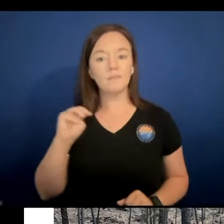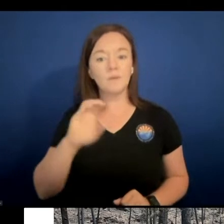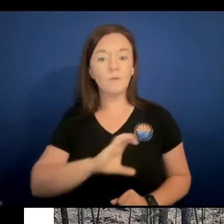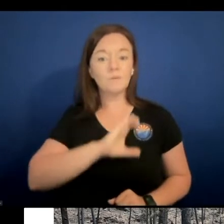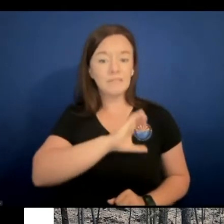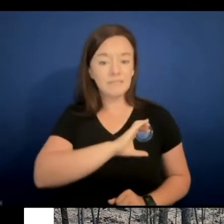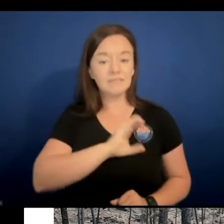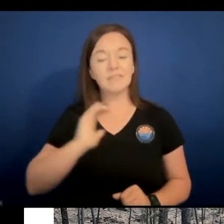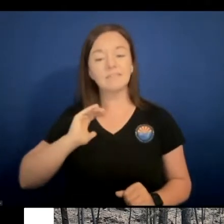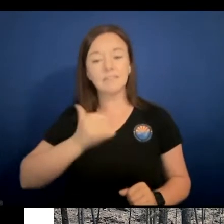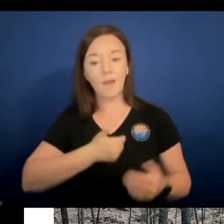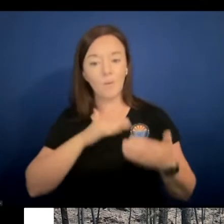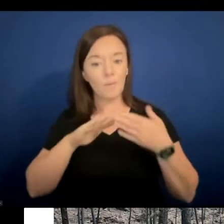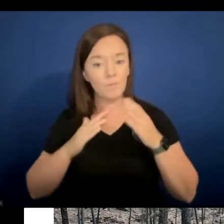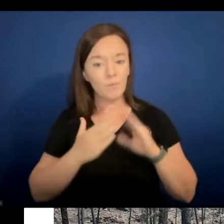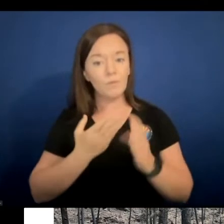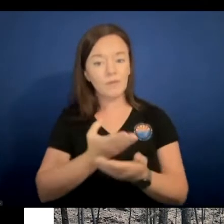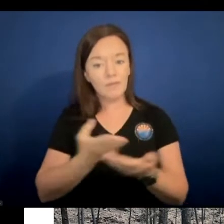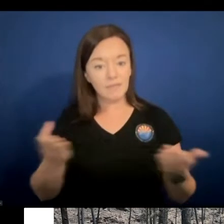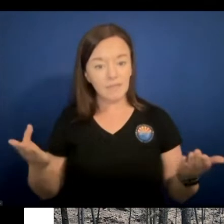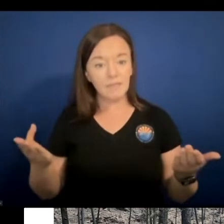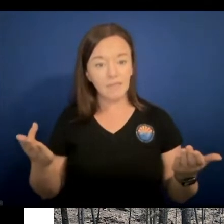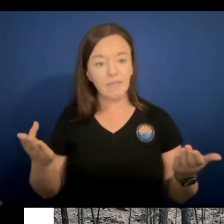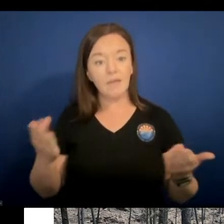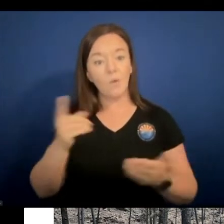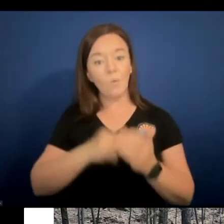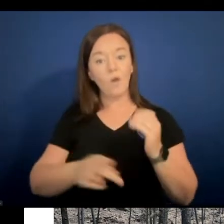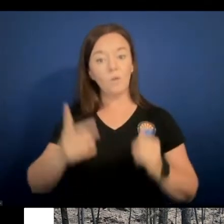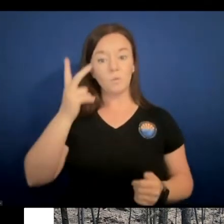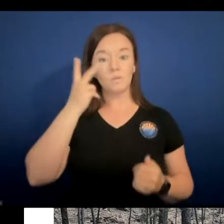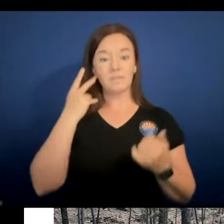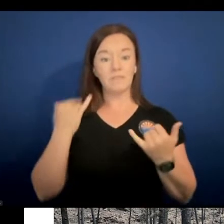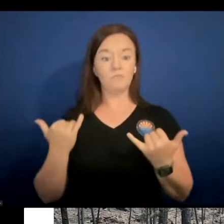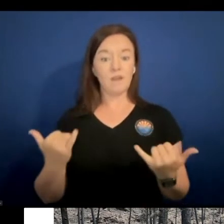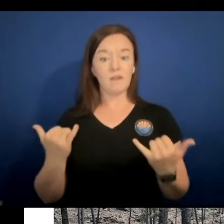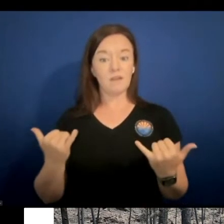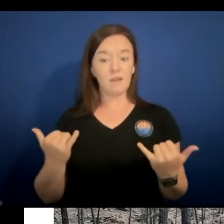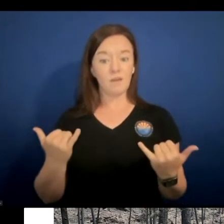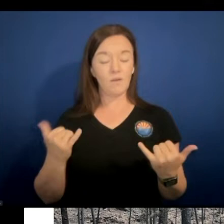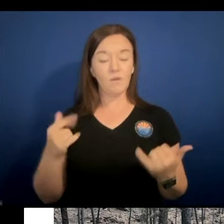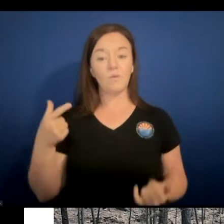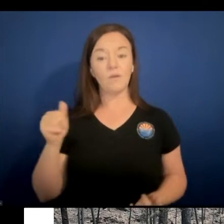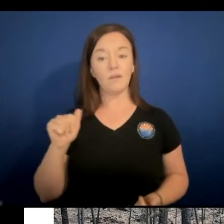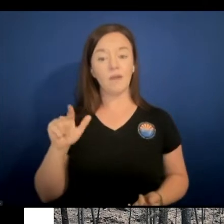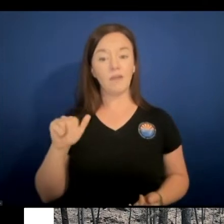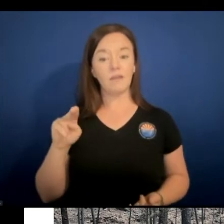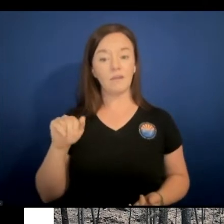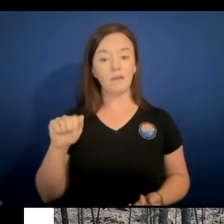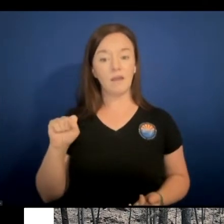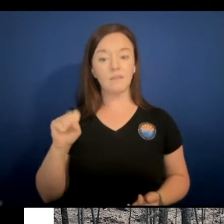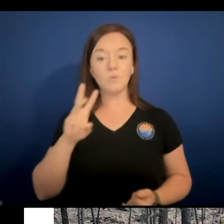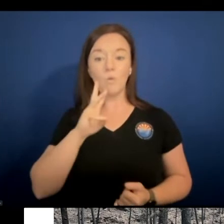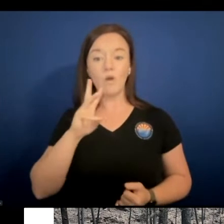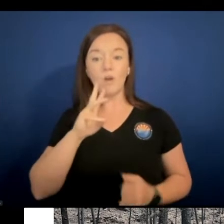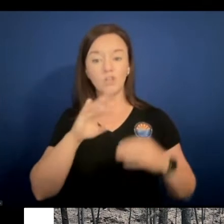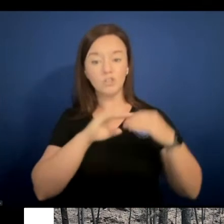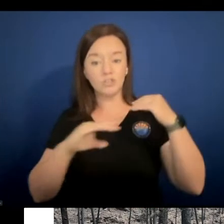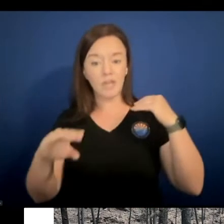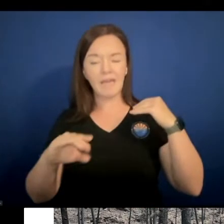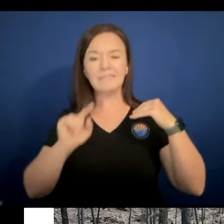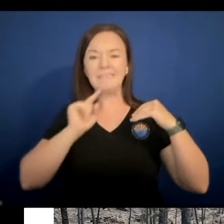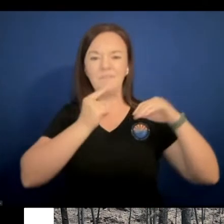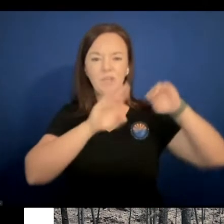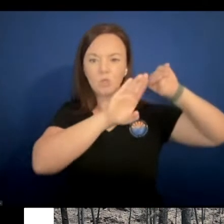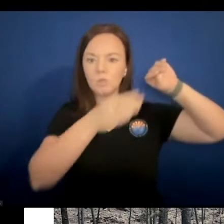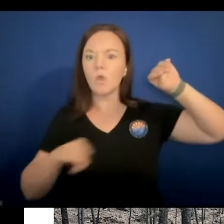community members, what you see here today in Guyana's watershed, severe slopes, we do